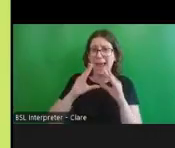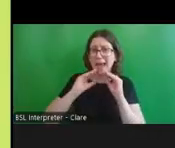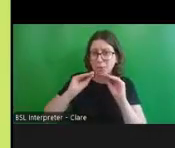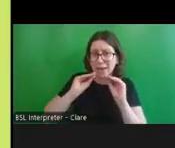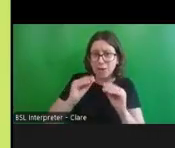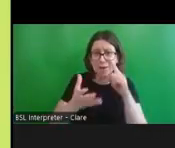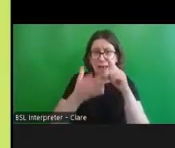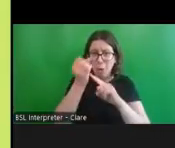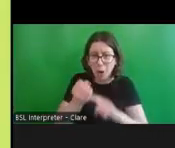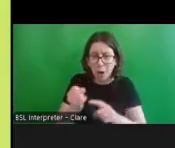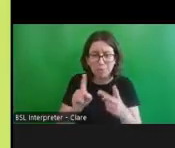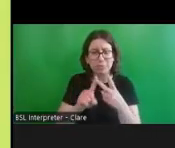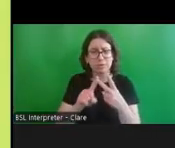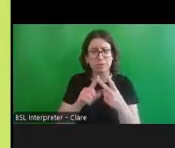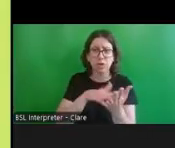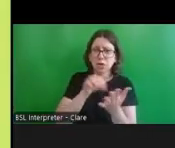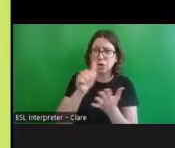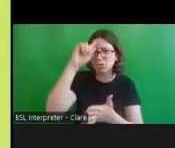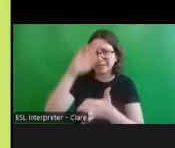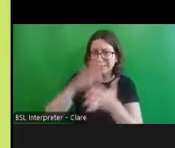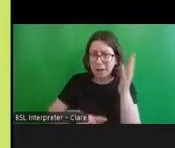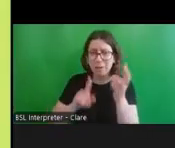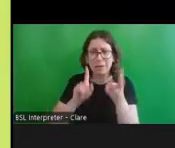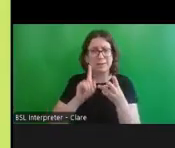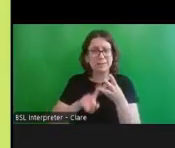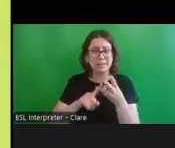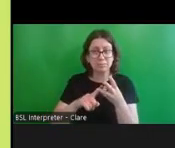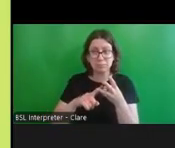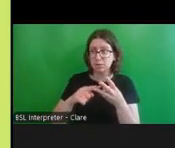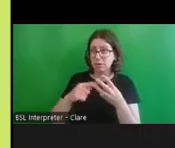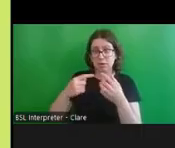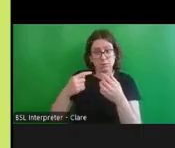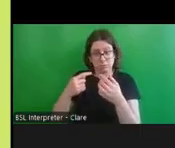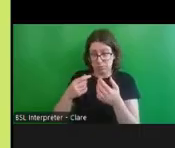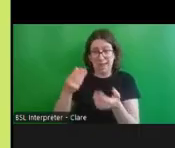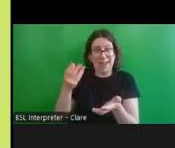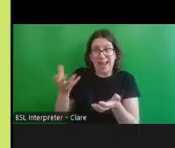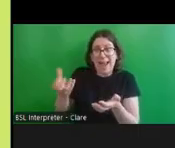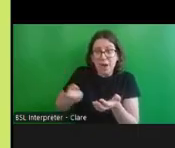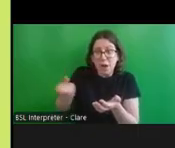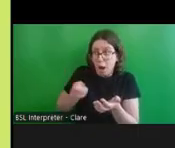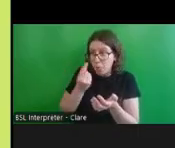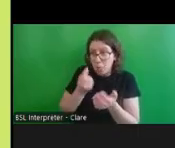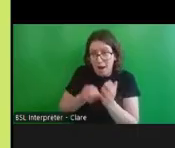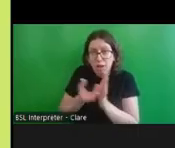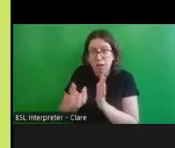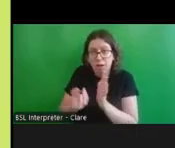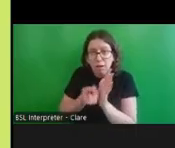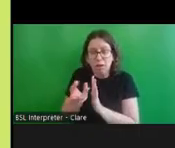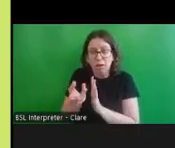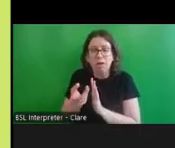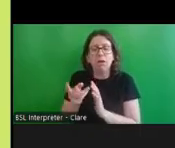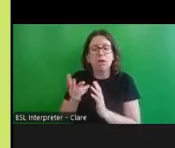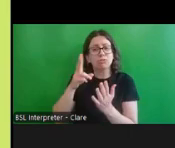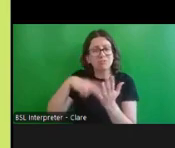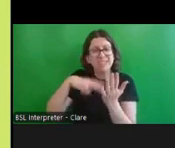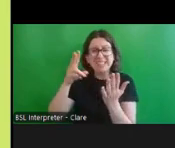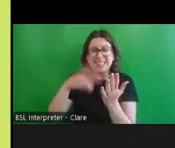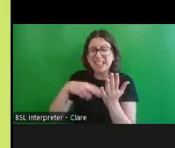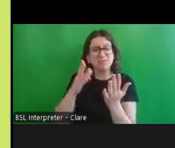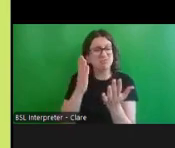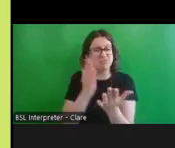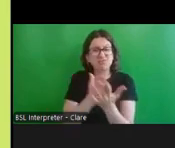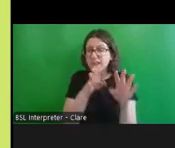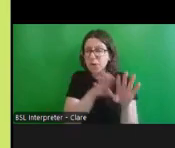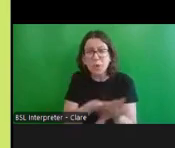cultural experience, disposable income has that real effect. Reading is pretty universal, but we are